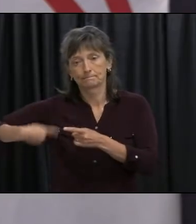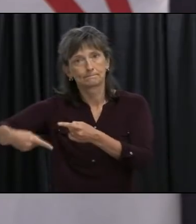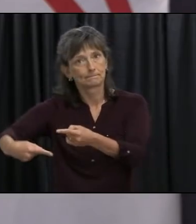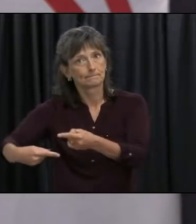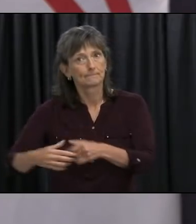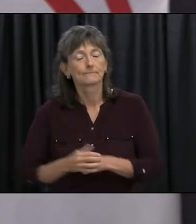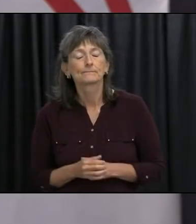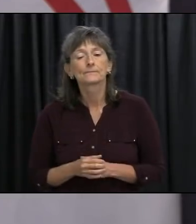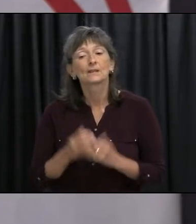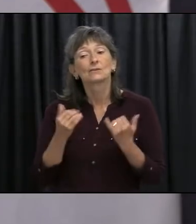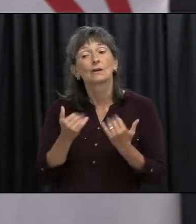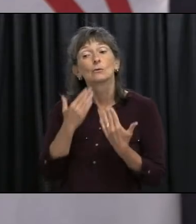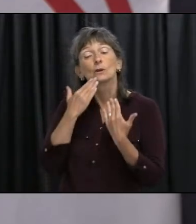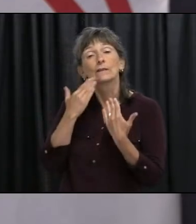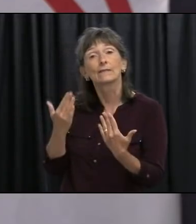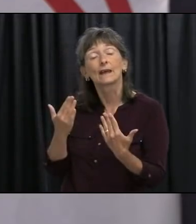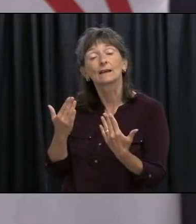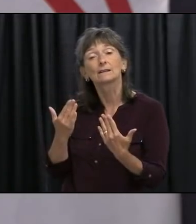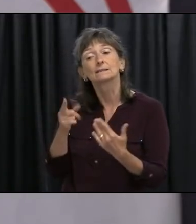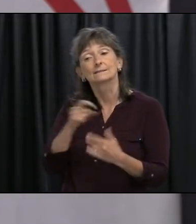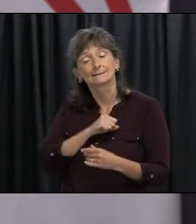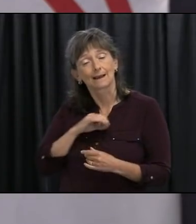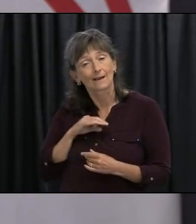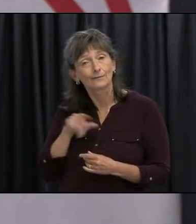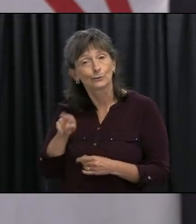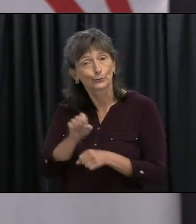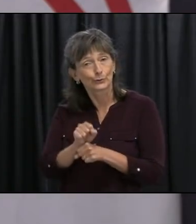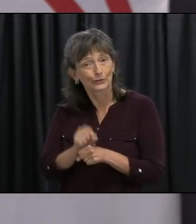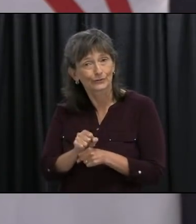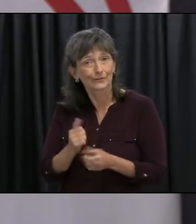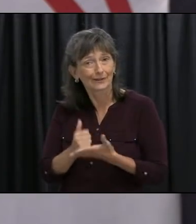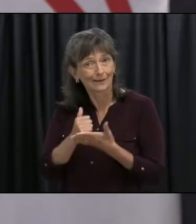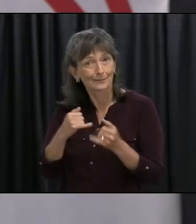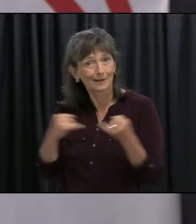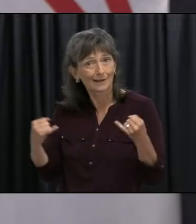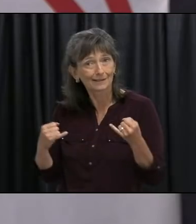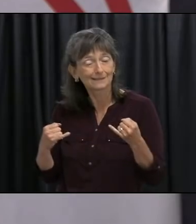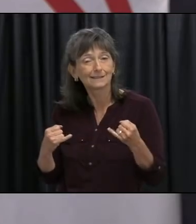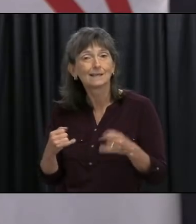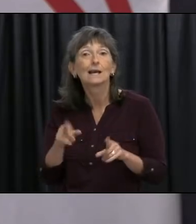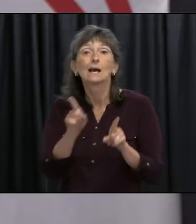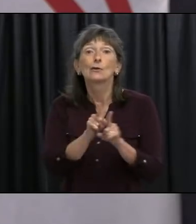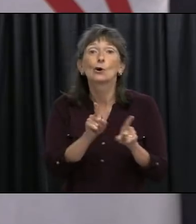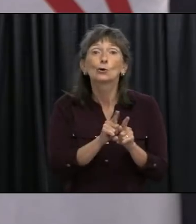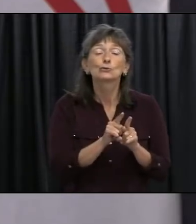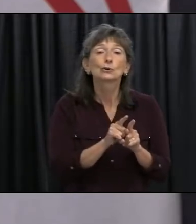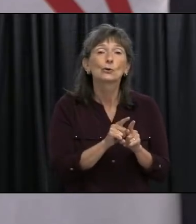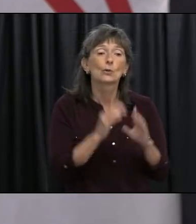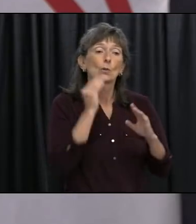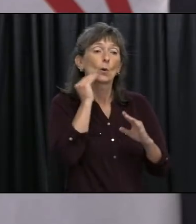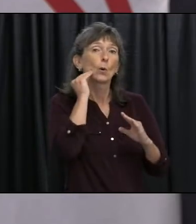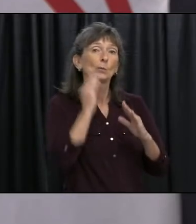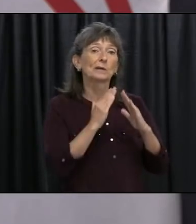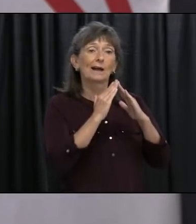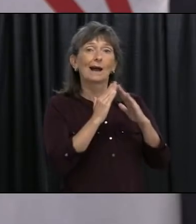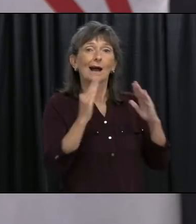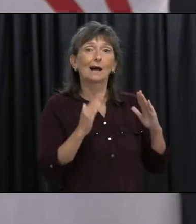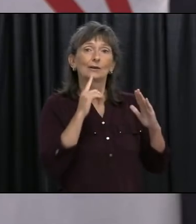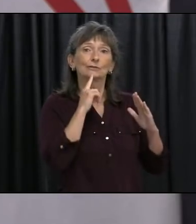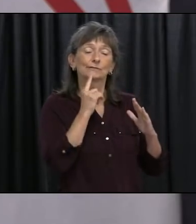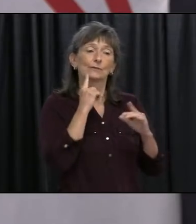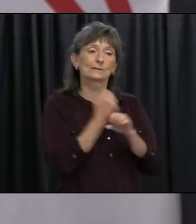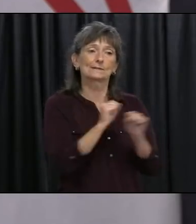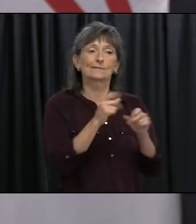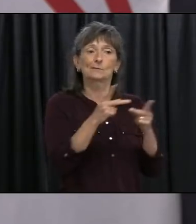this point, thank the dedicated and the passionate staff in the province's transitions houses who work every day to help women